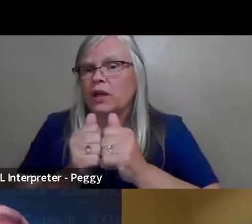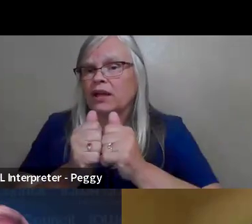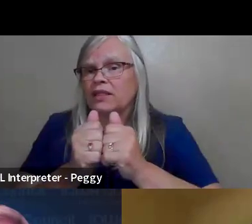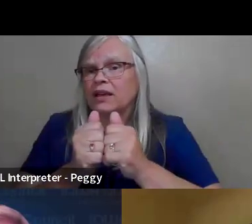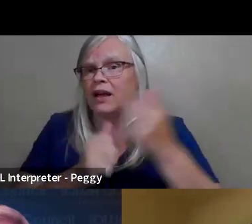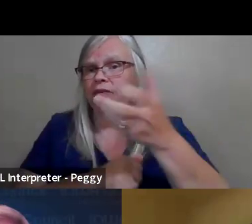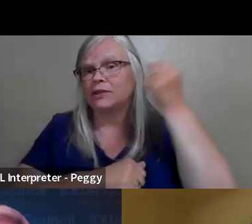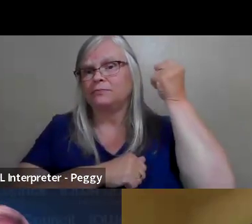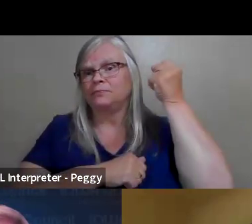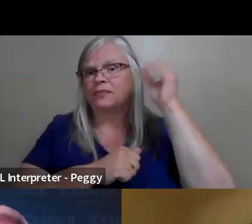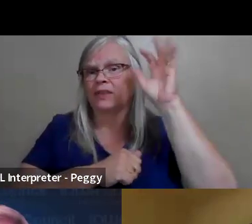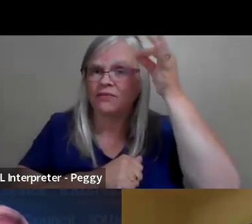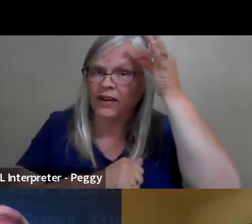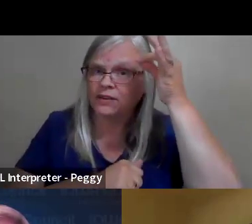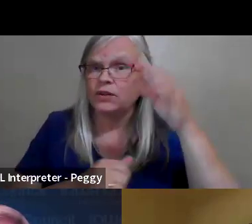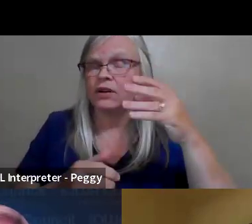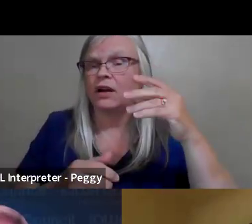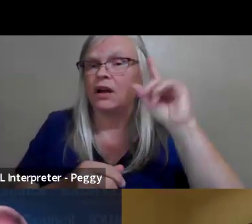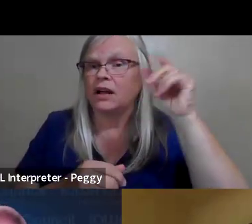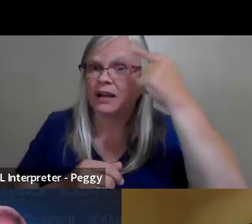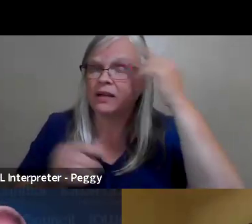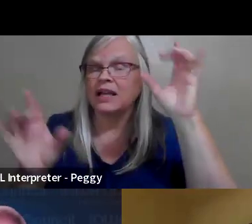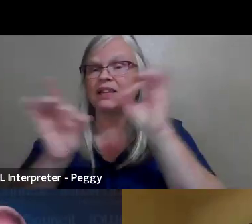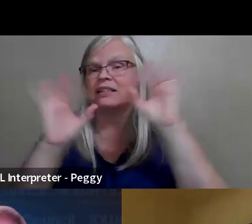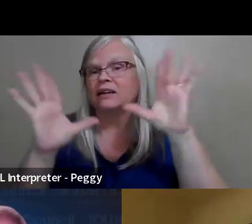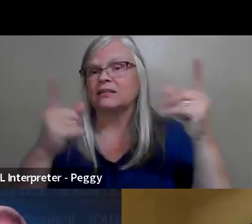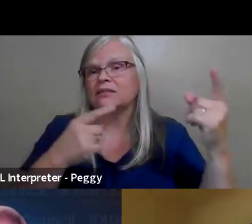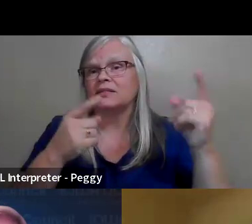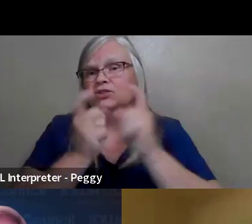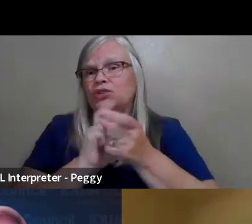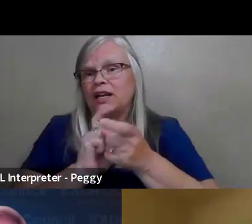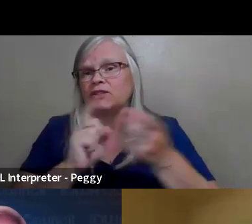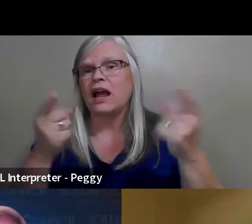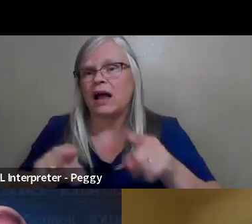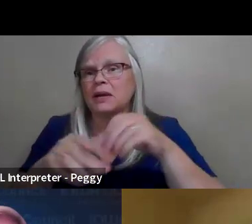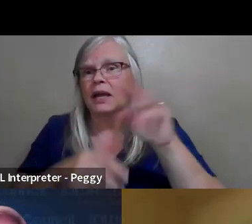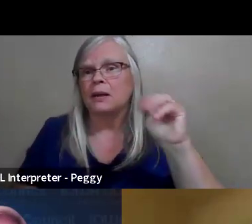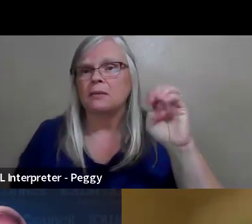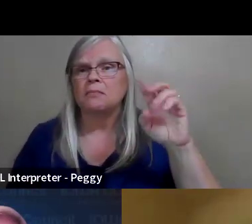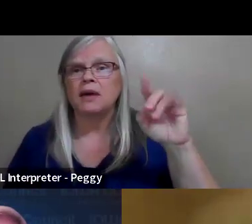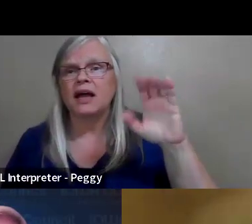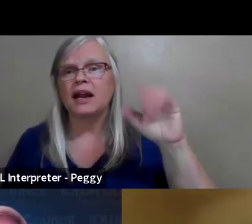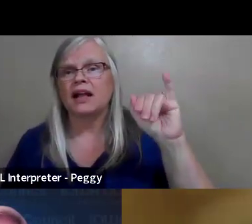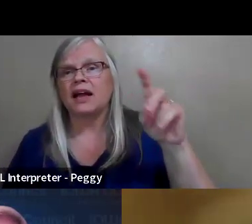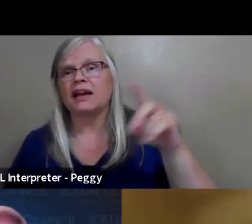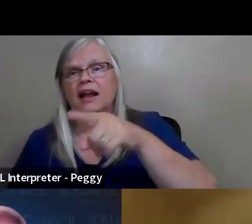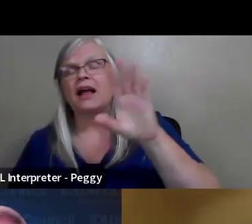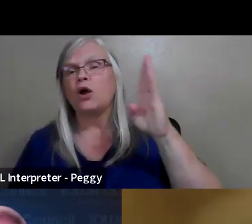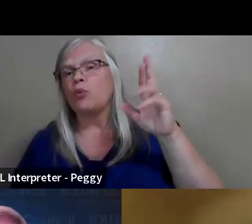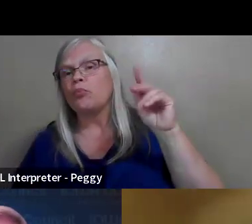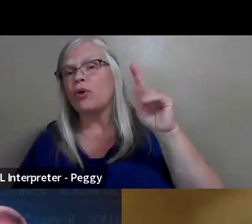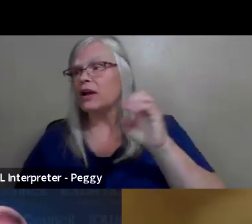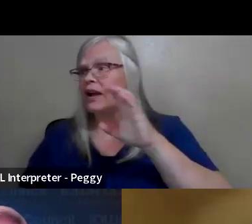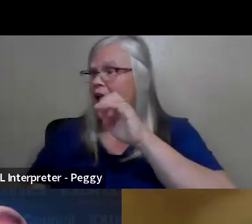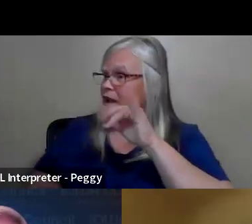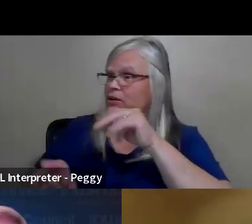of the federal government and this terrible changes that are happening to Medicaid. Well, Erin, you are invited anytime you want to come. We